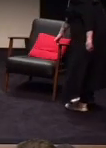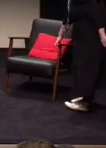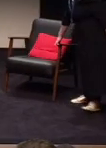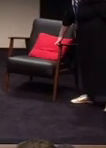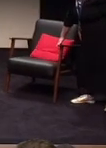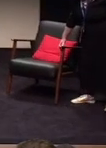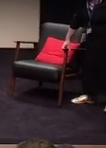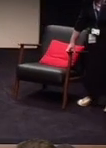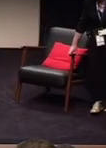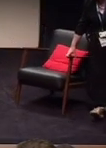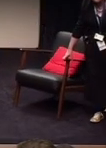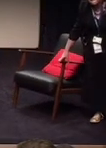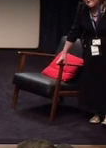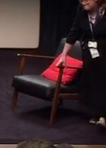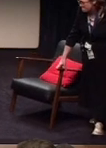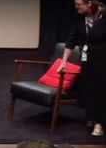two